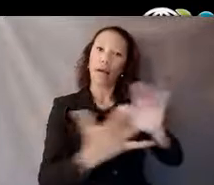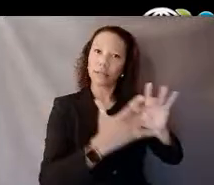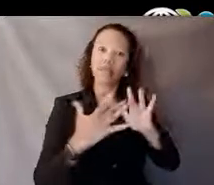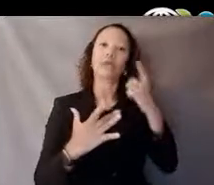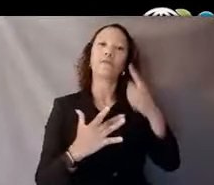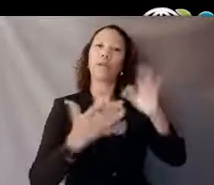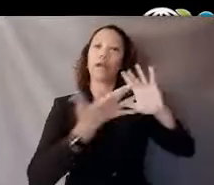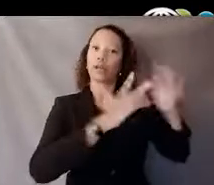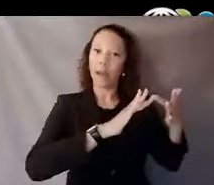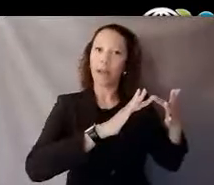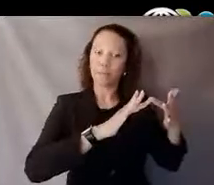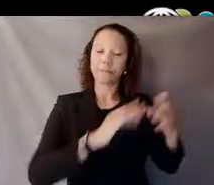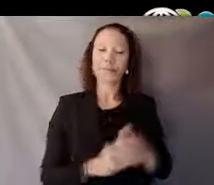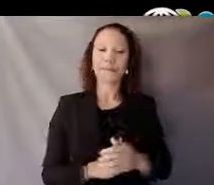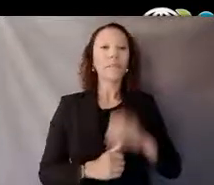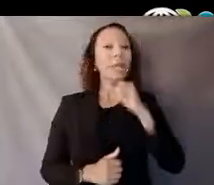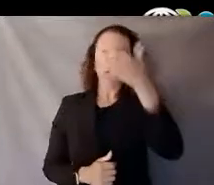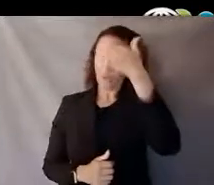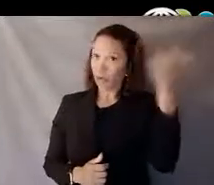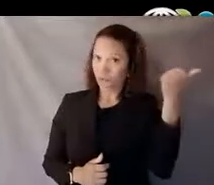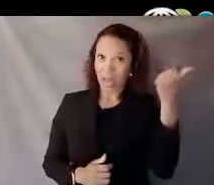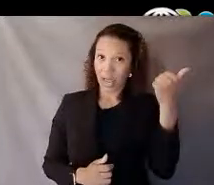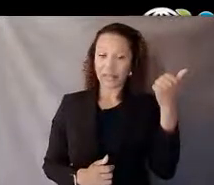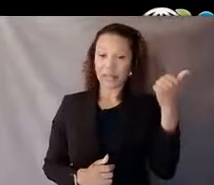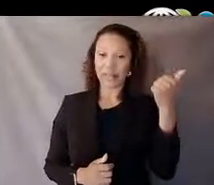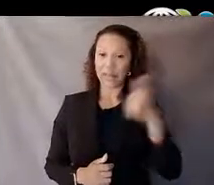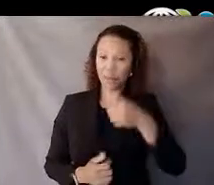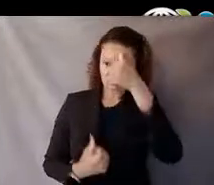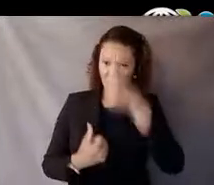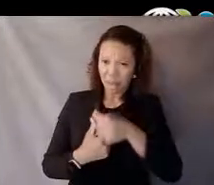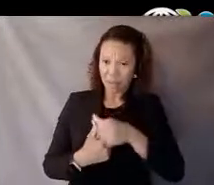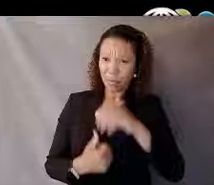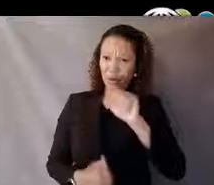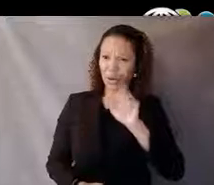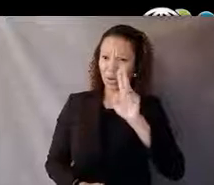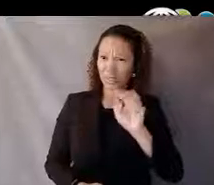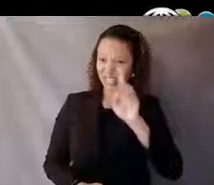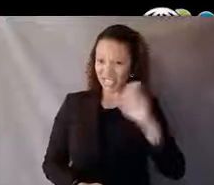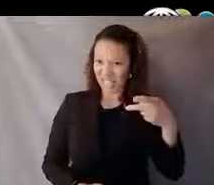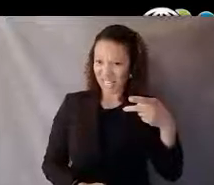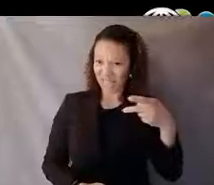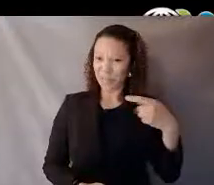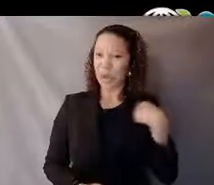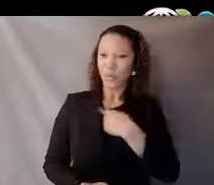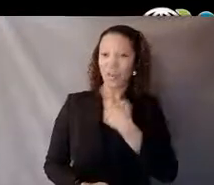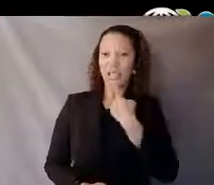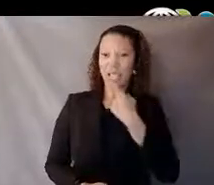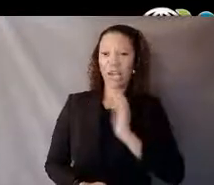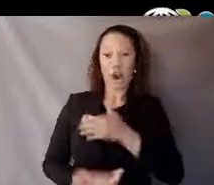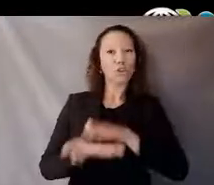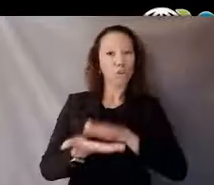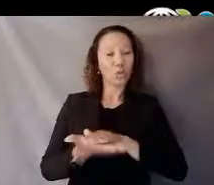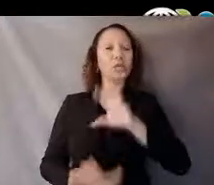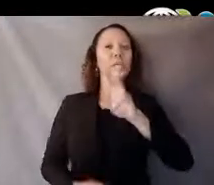that connectivity. And then don't forget, remember, Sandeep, what I was talking about our schools being Wi-Fi spots?